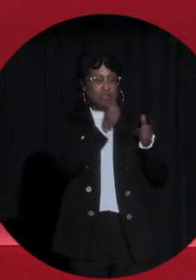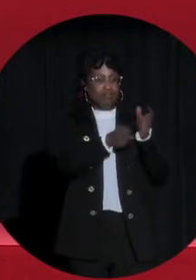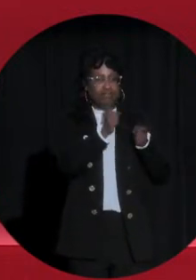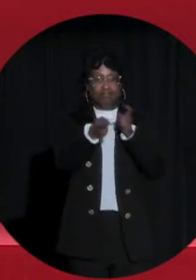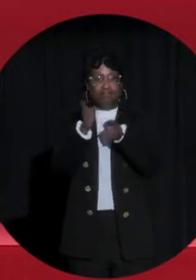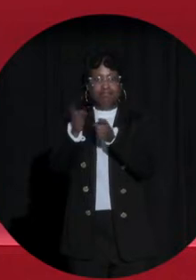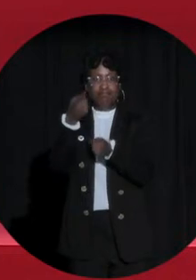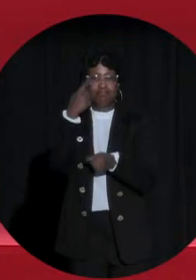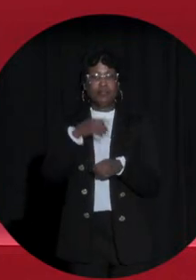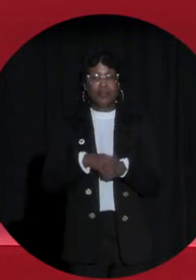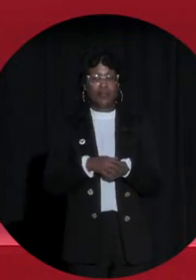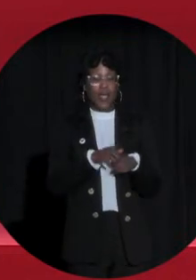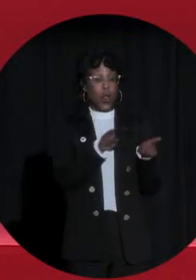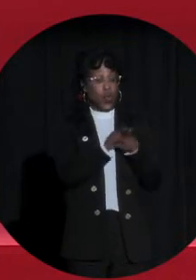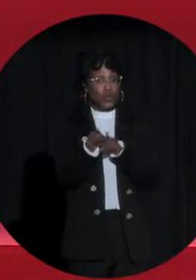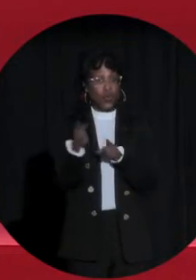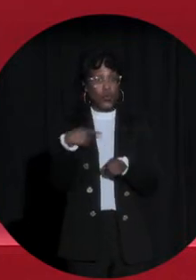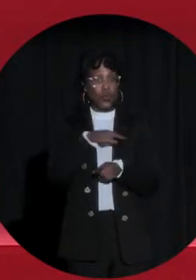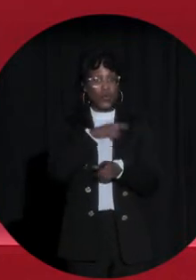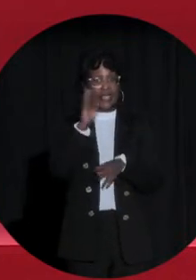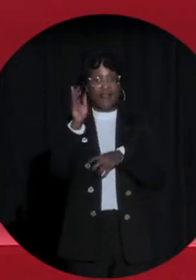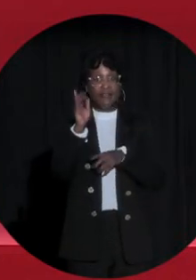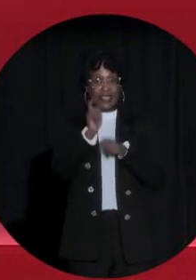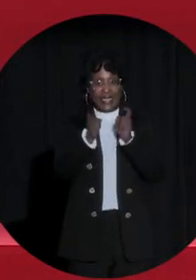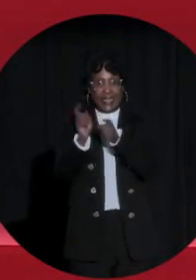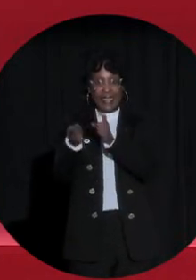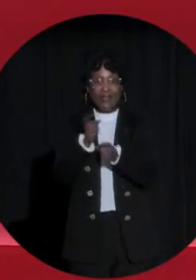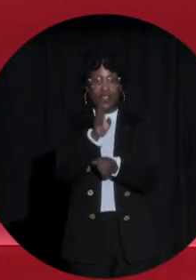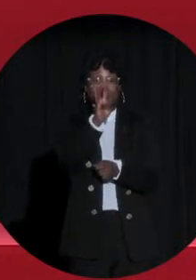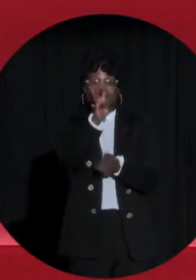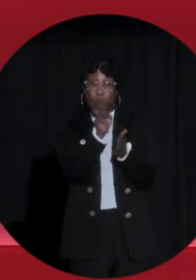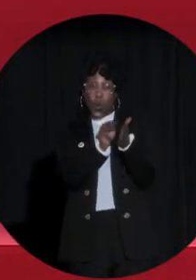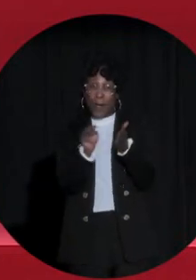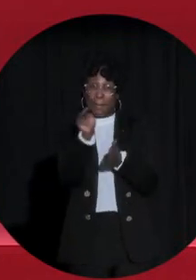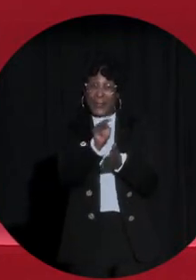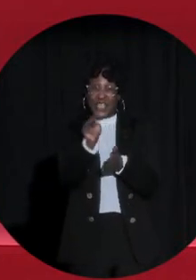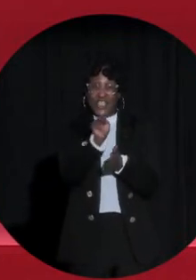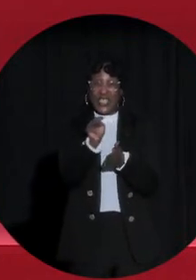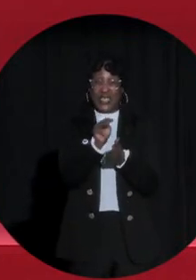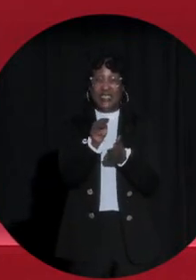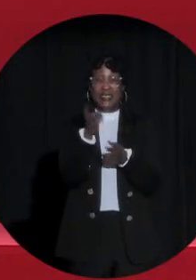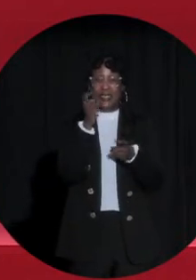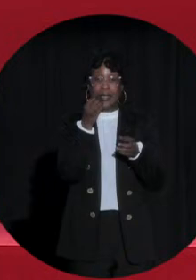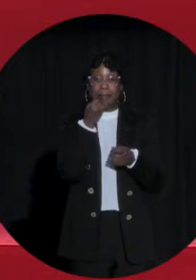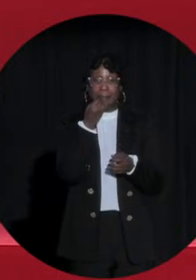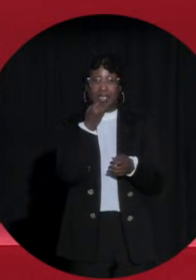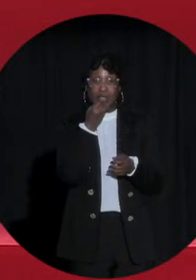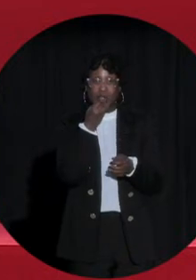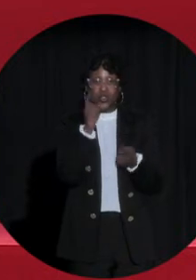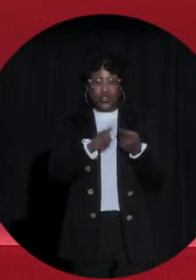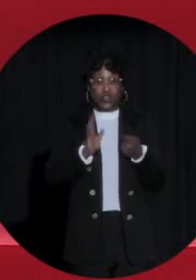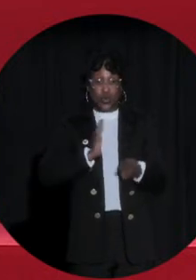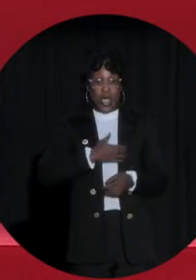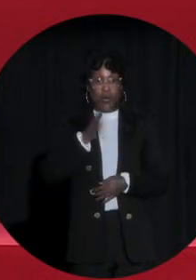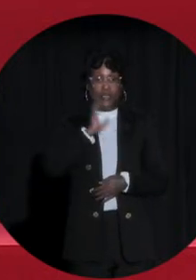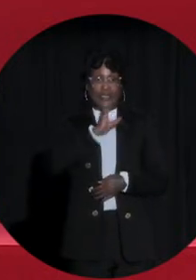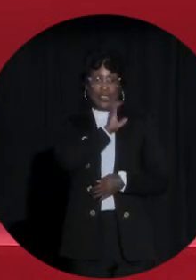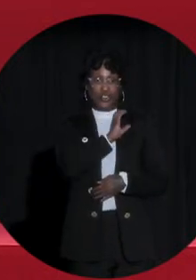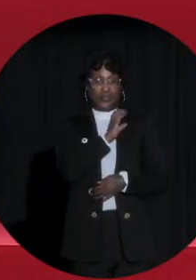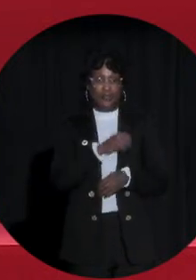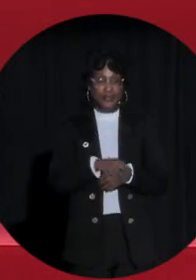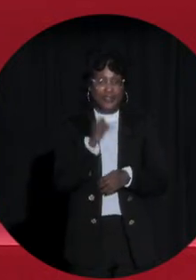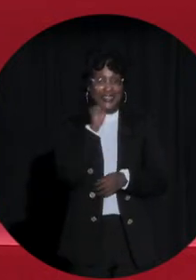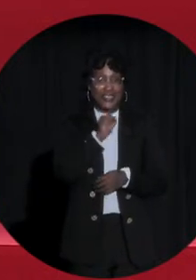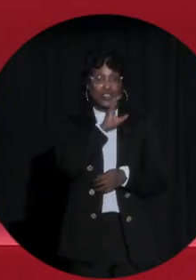And we delivered an additional 4 million meals to our homebound seniors. Prince George's